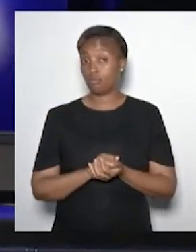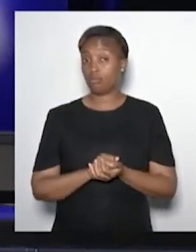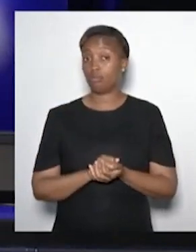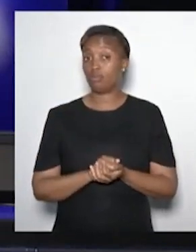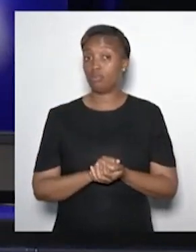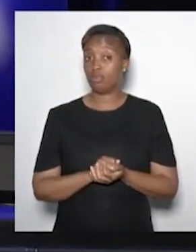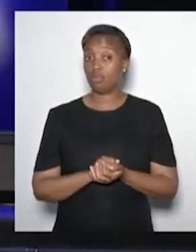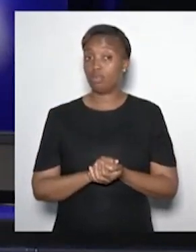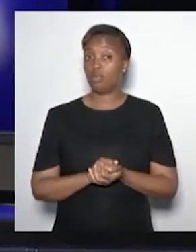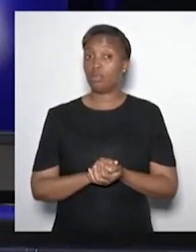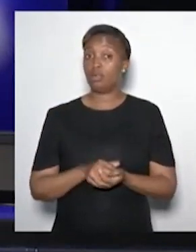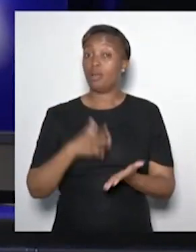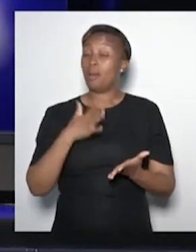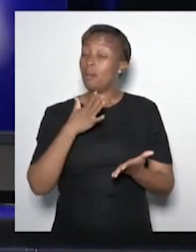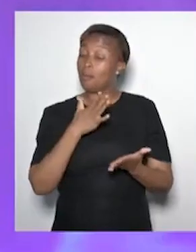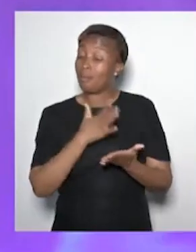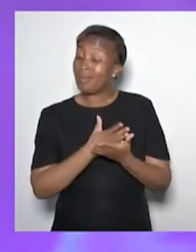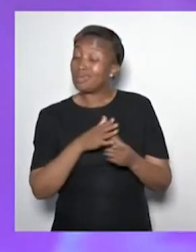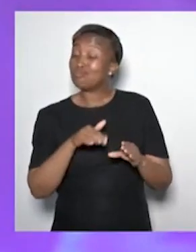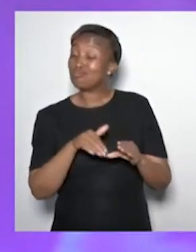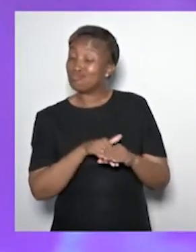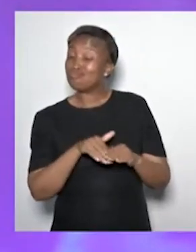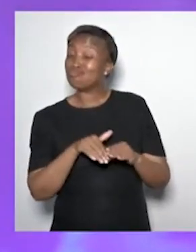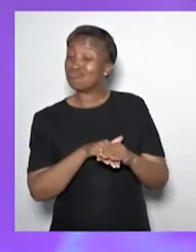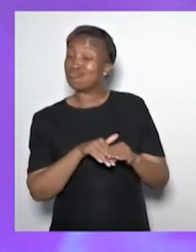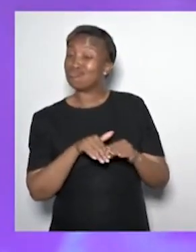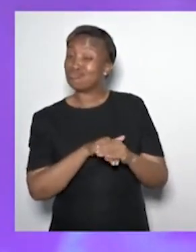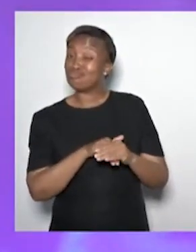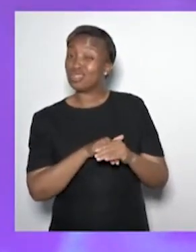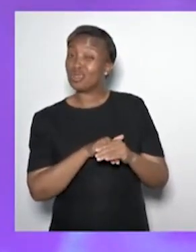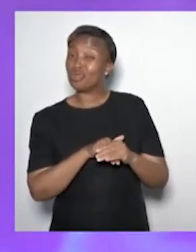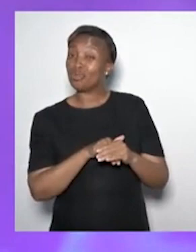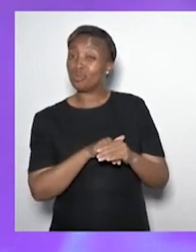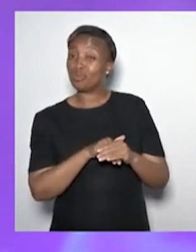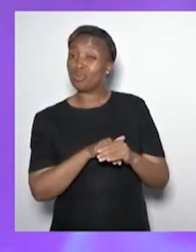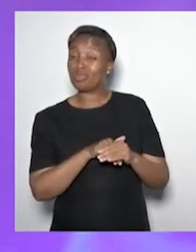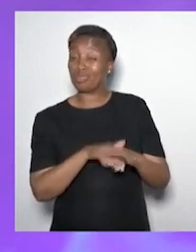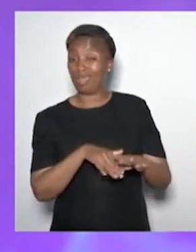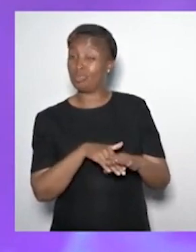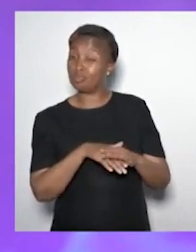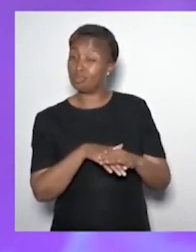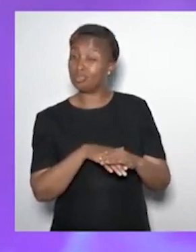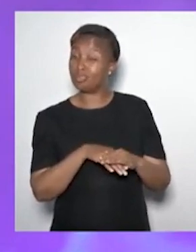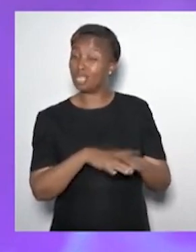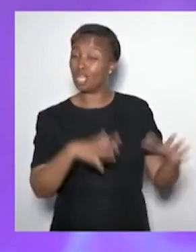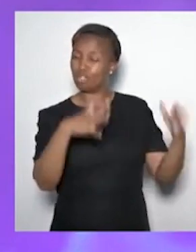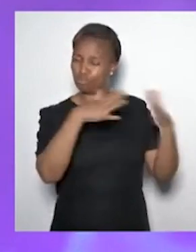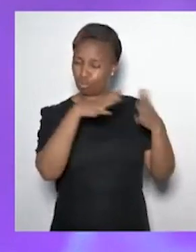but within the context of Pentecostalism,